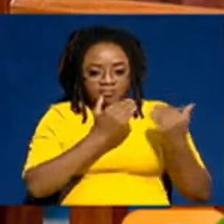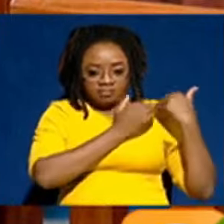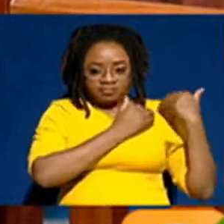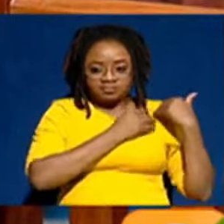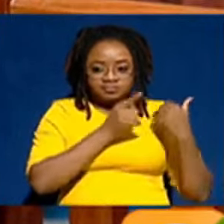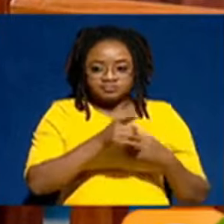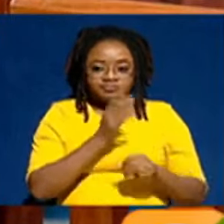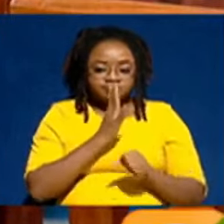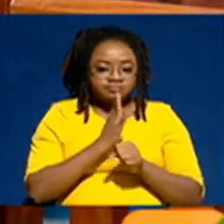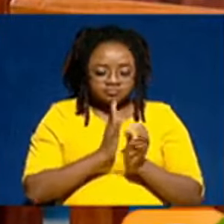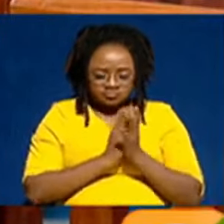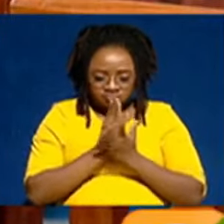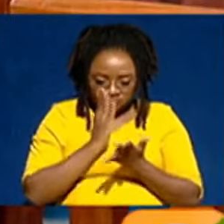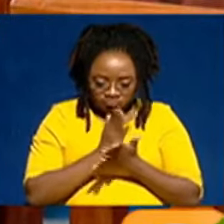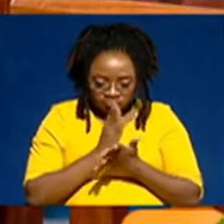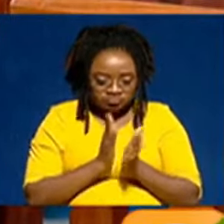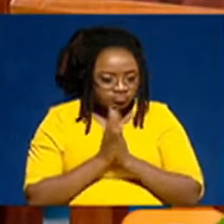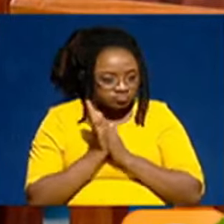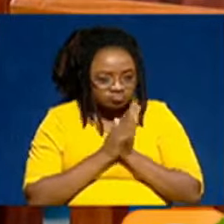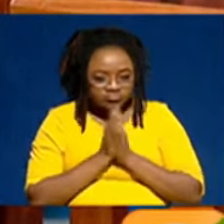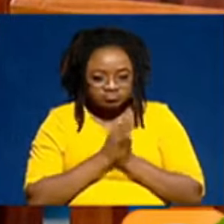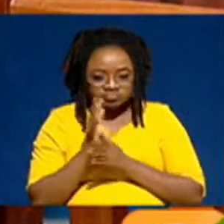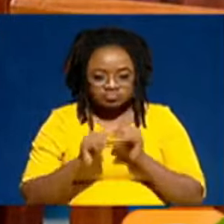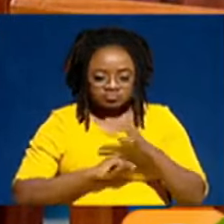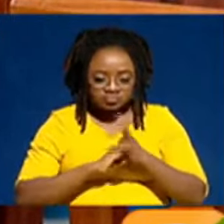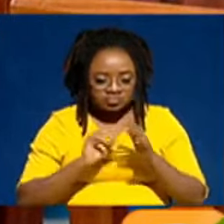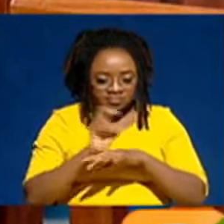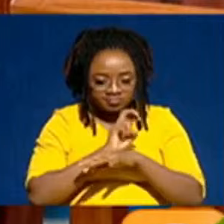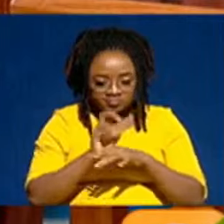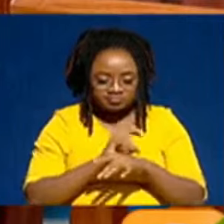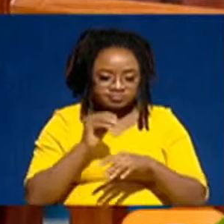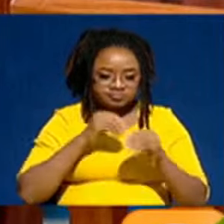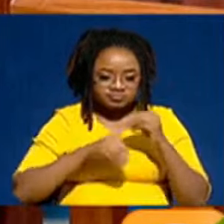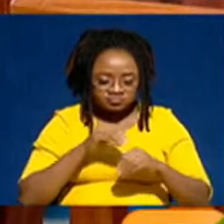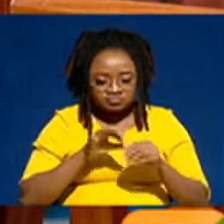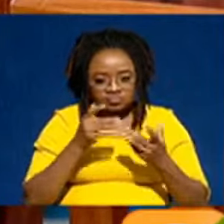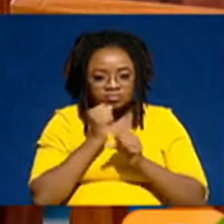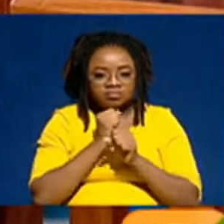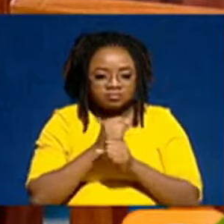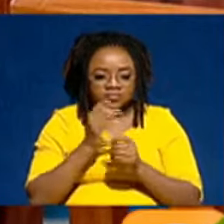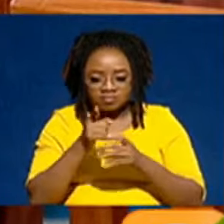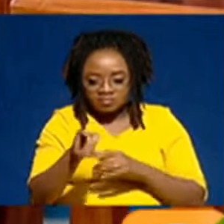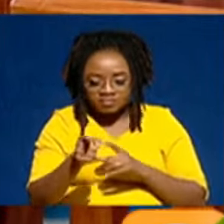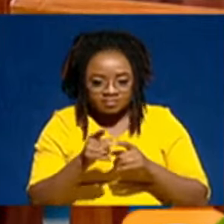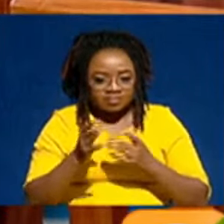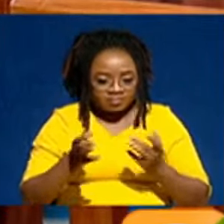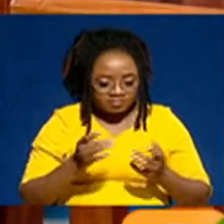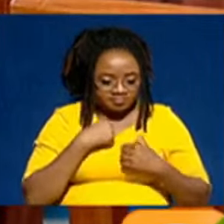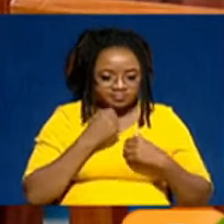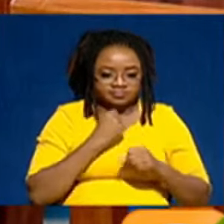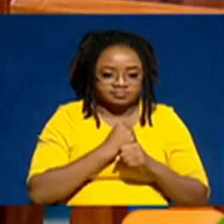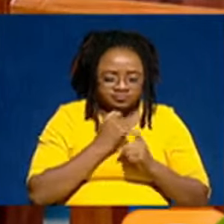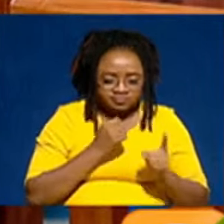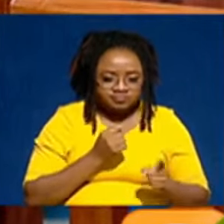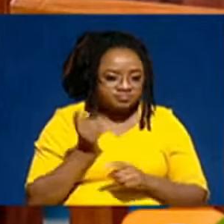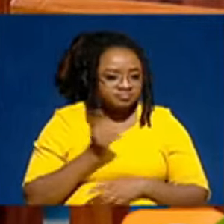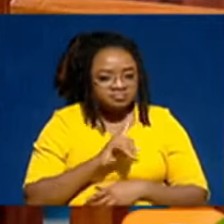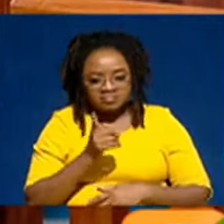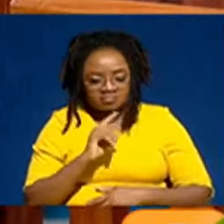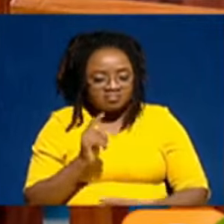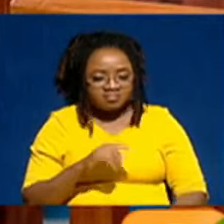not duly qualified to be able to, supervise and make sure that the correct thing is being done in these buildings. And so that's one